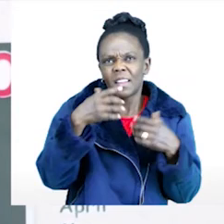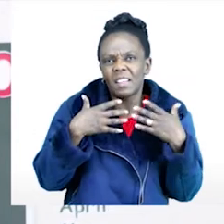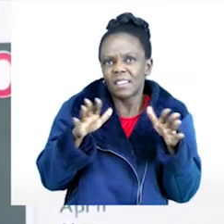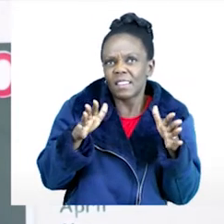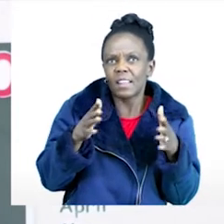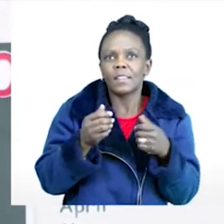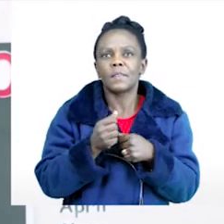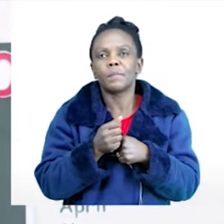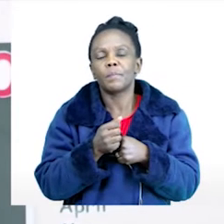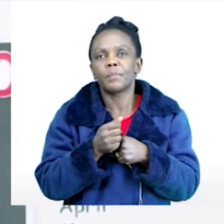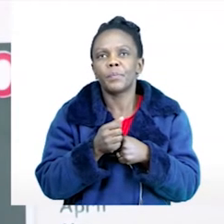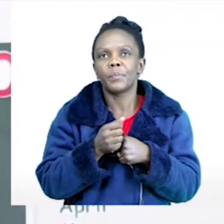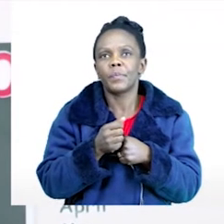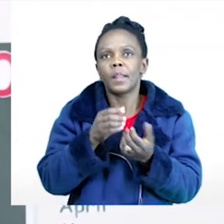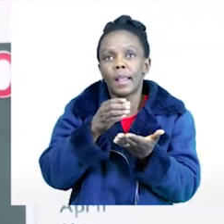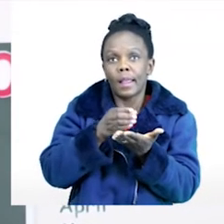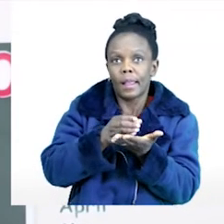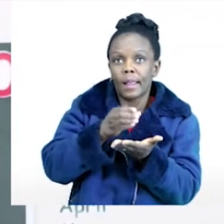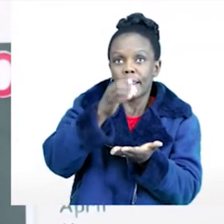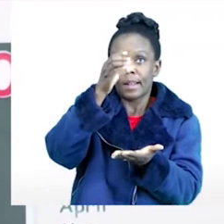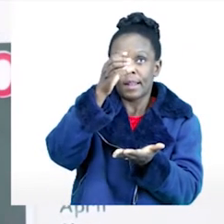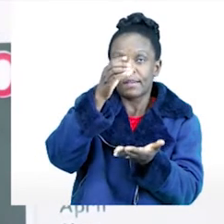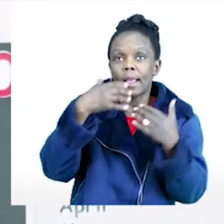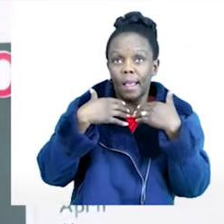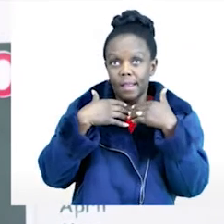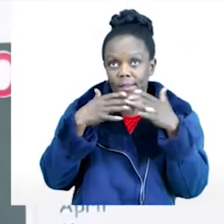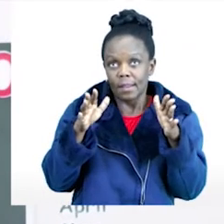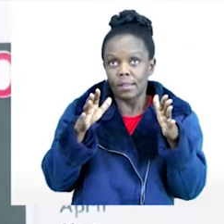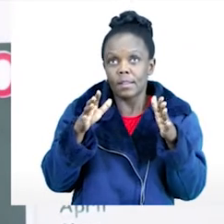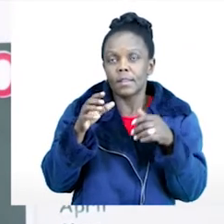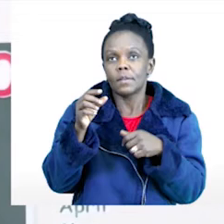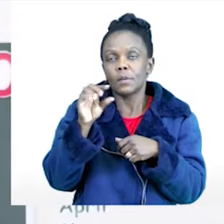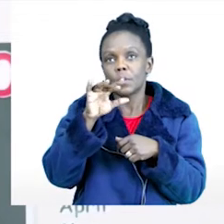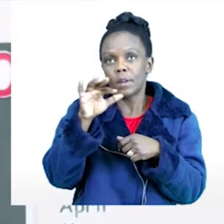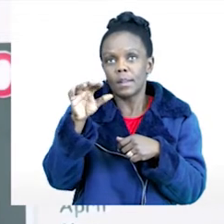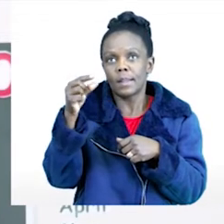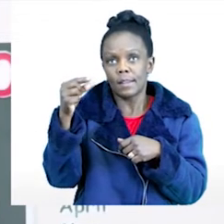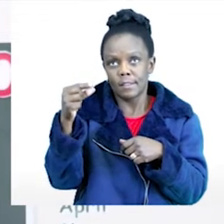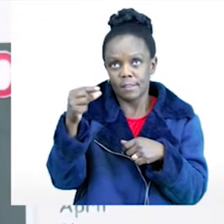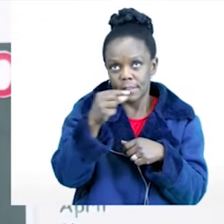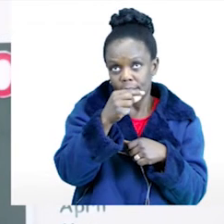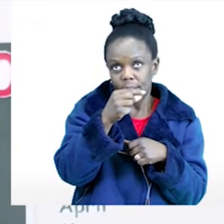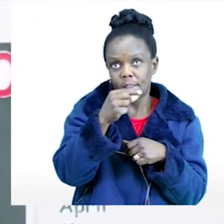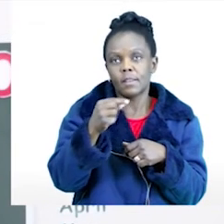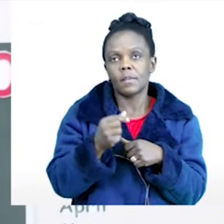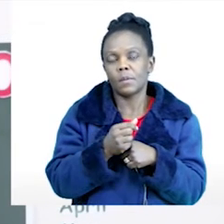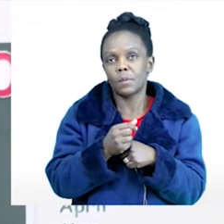For example, glass. You can see that it is at the beginning of the